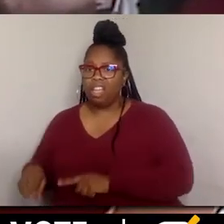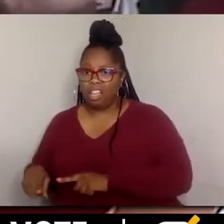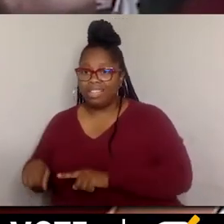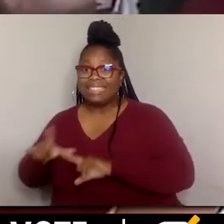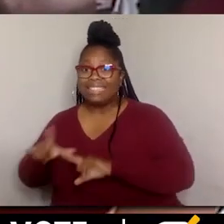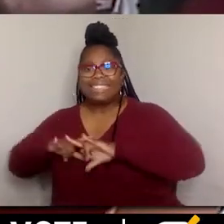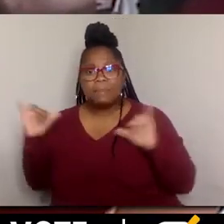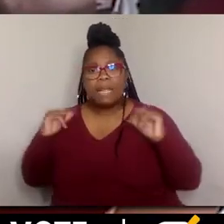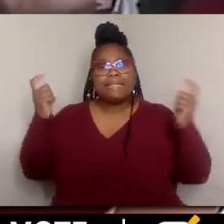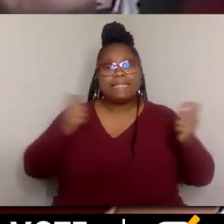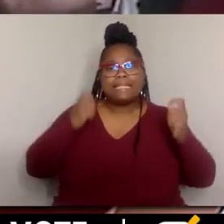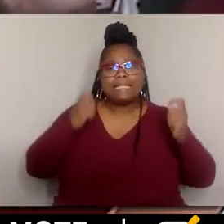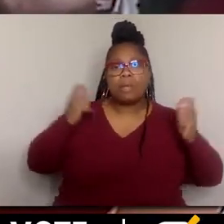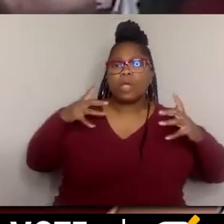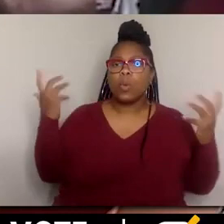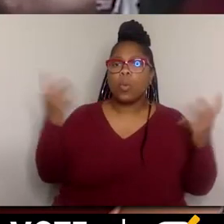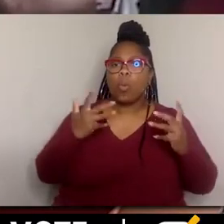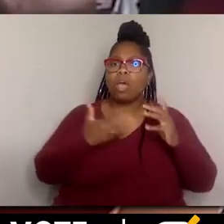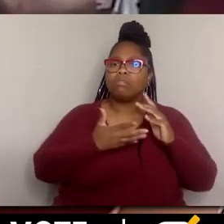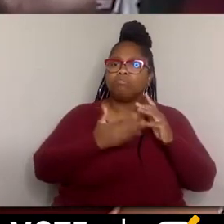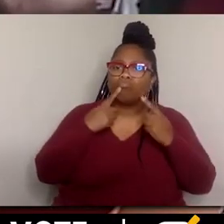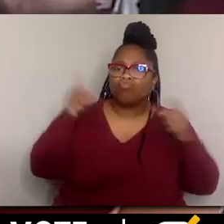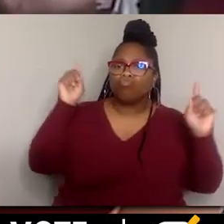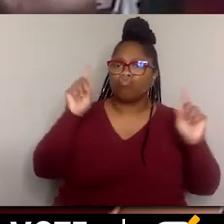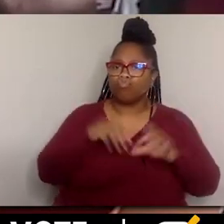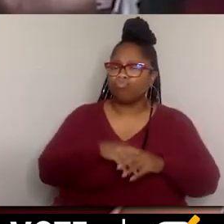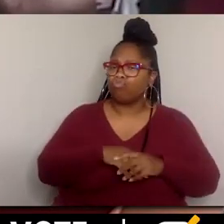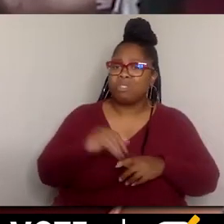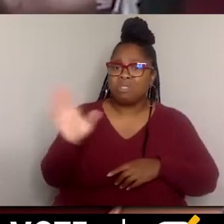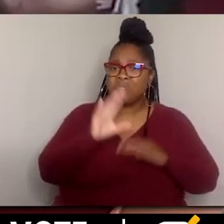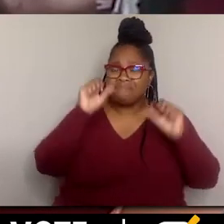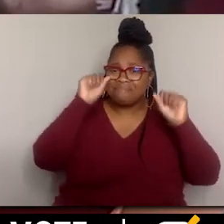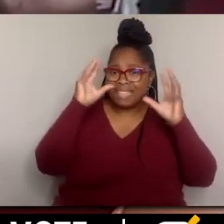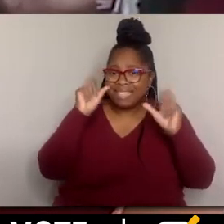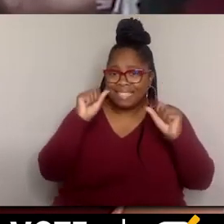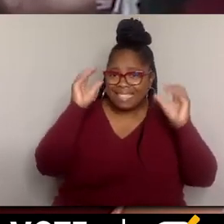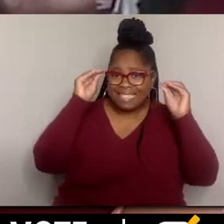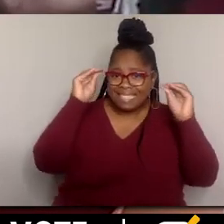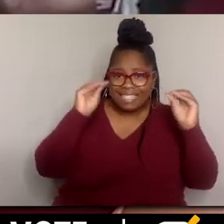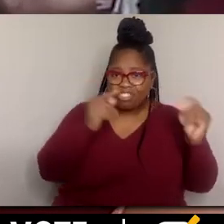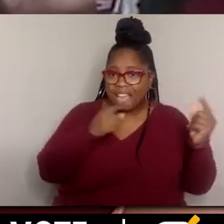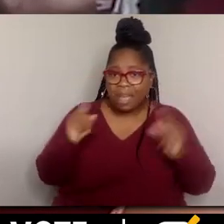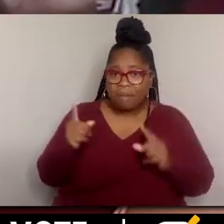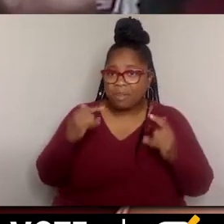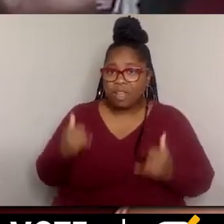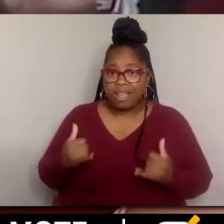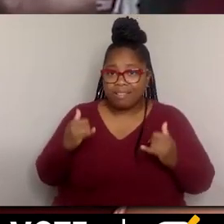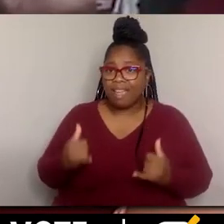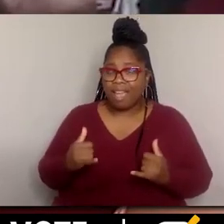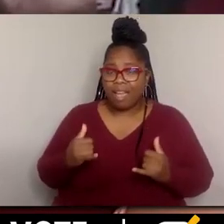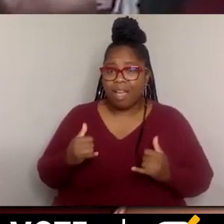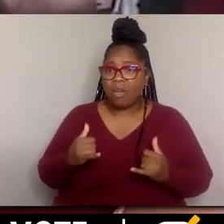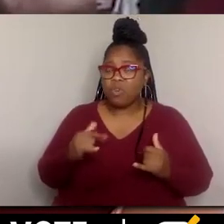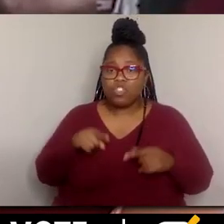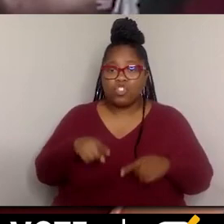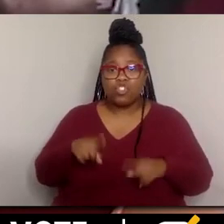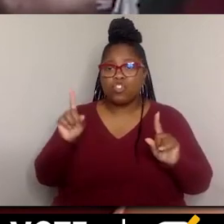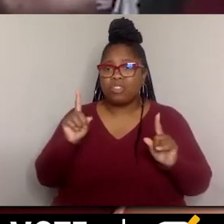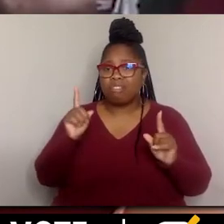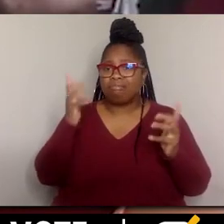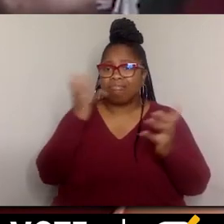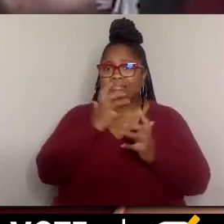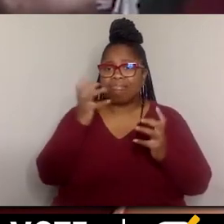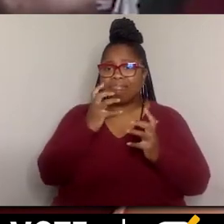the amazing teaching going on under extraordinary, difficult circumstances.